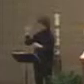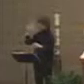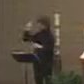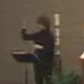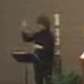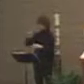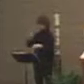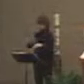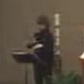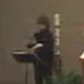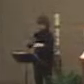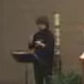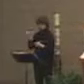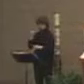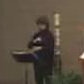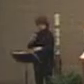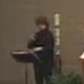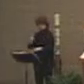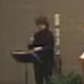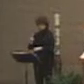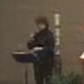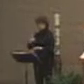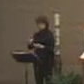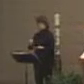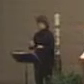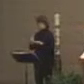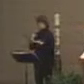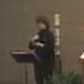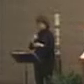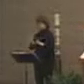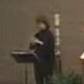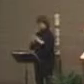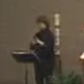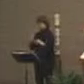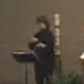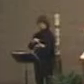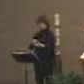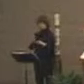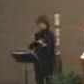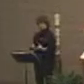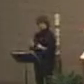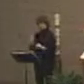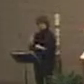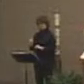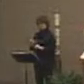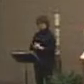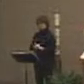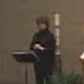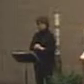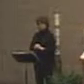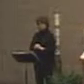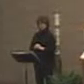today? What will help me become a holy person?